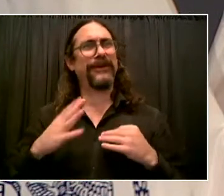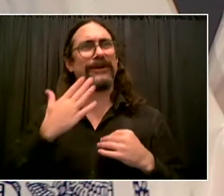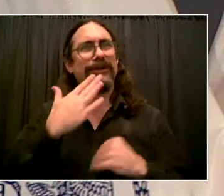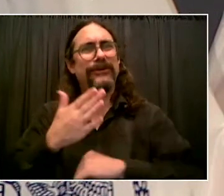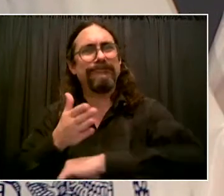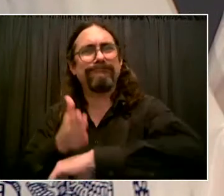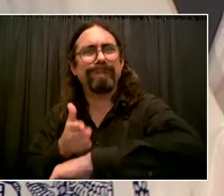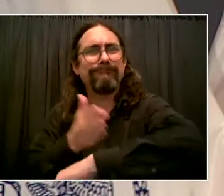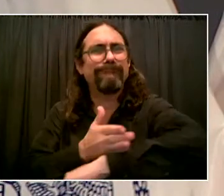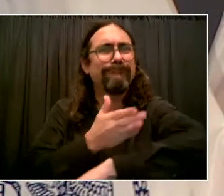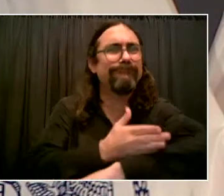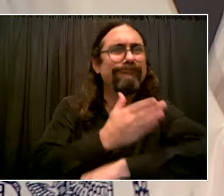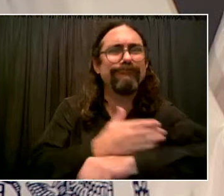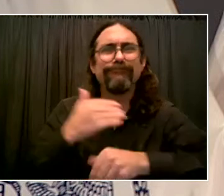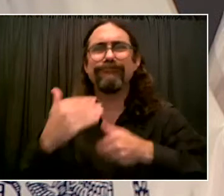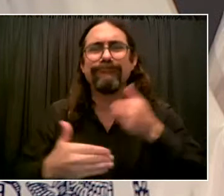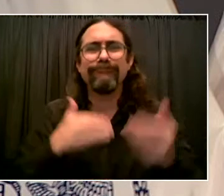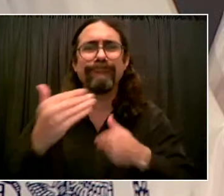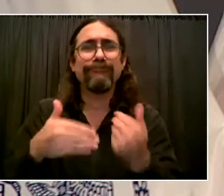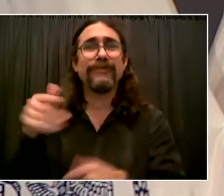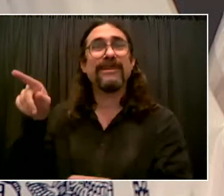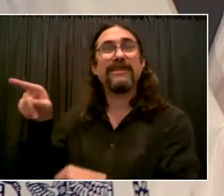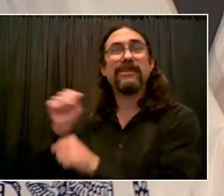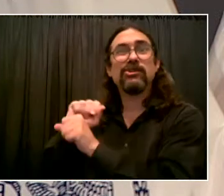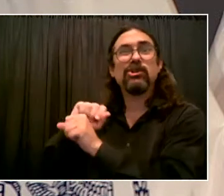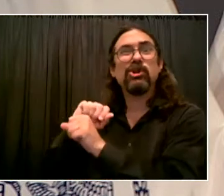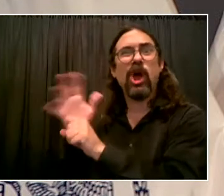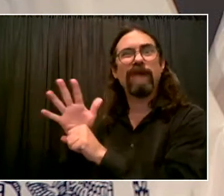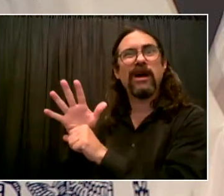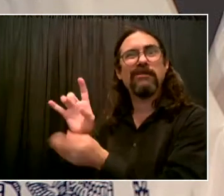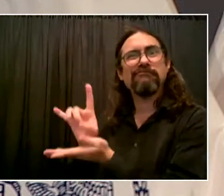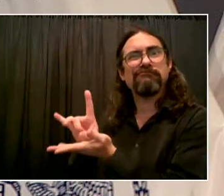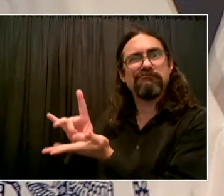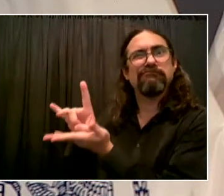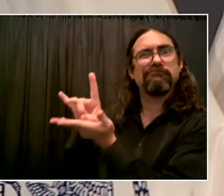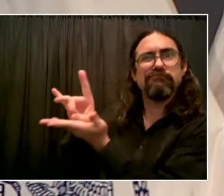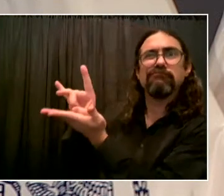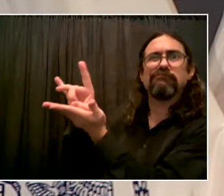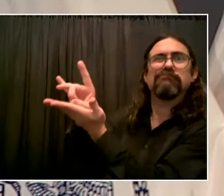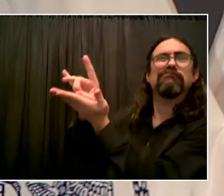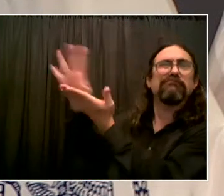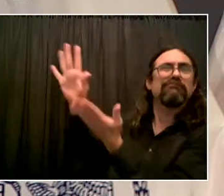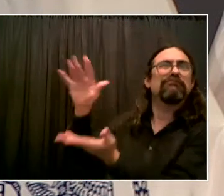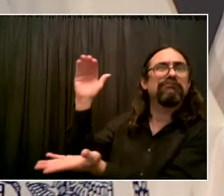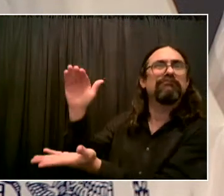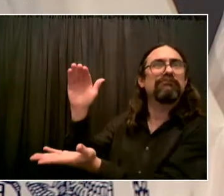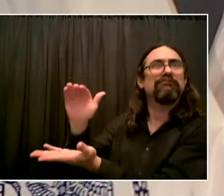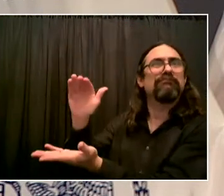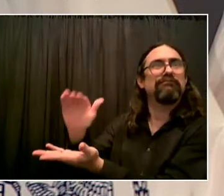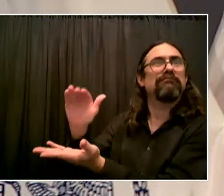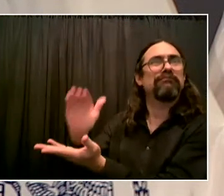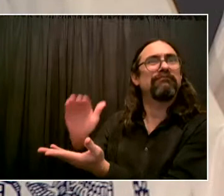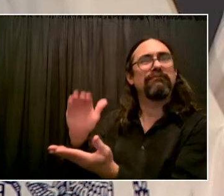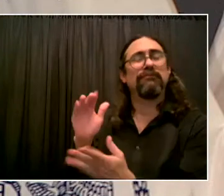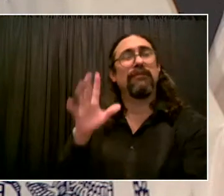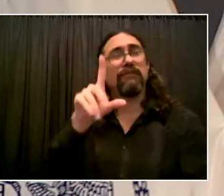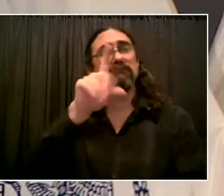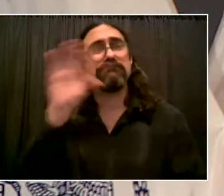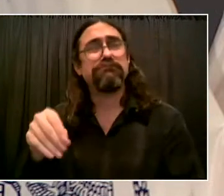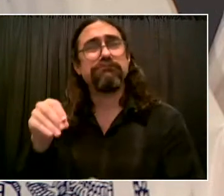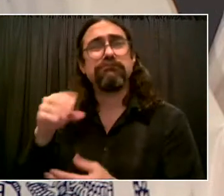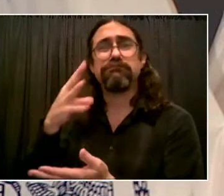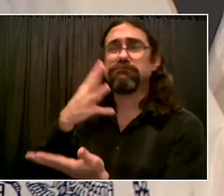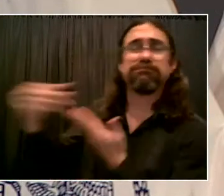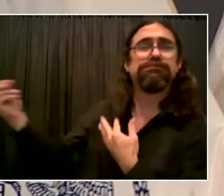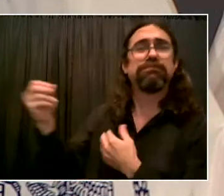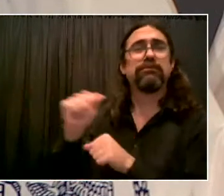do. It's not gone yet, to say the least. And the effects of COVID on families all over the city are going to linger for quite a while. But we're making